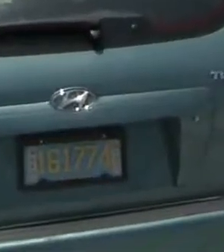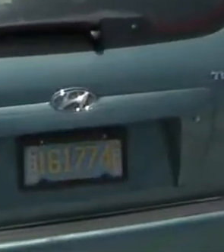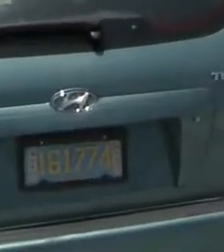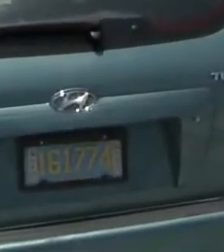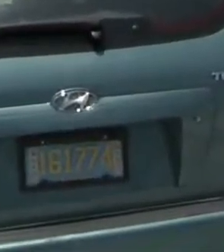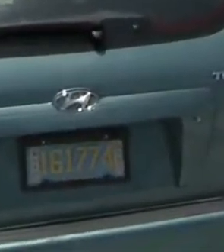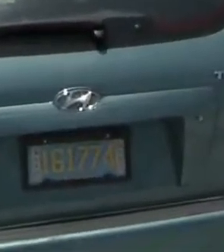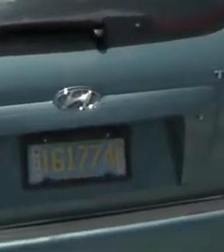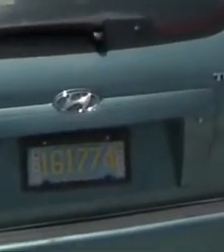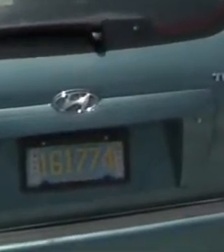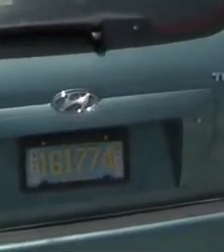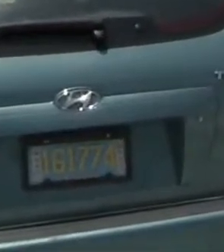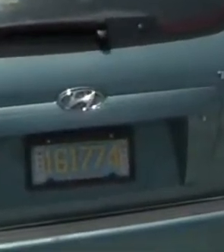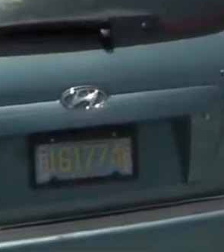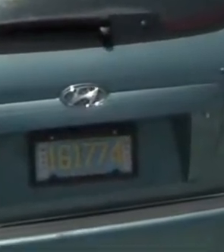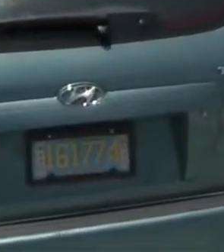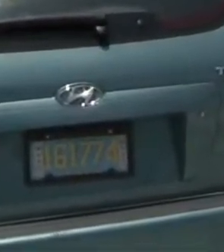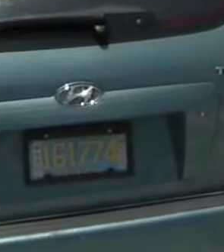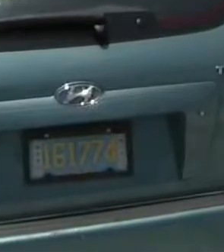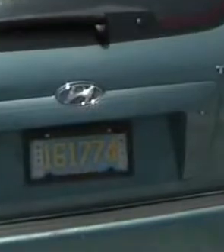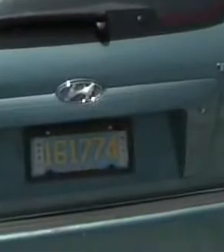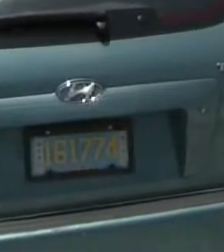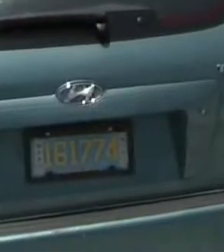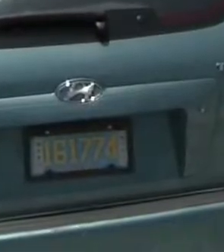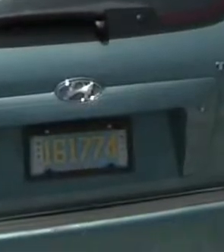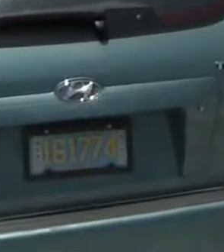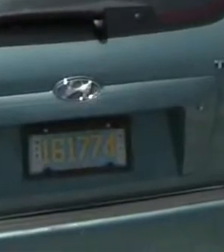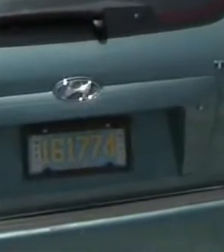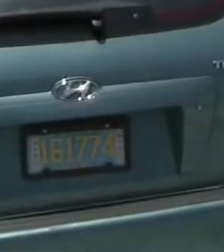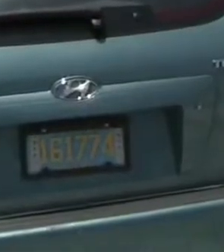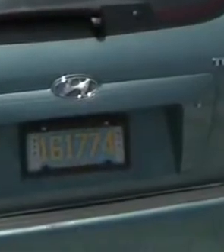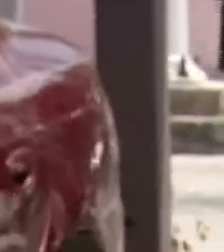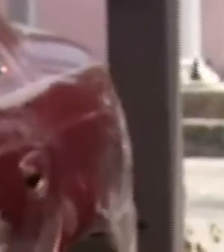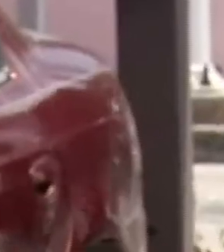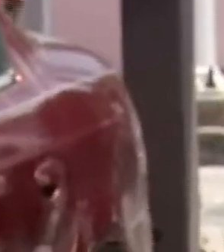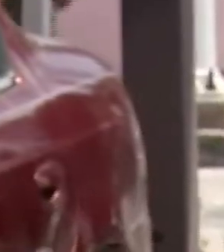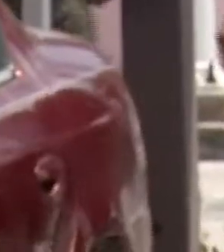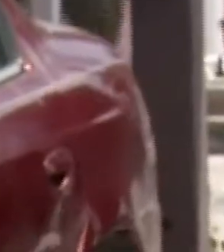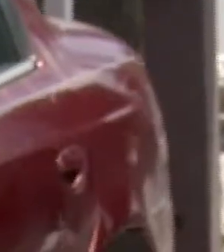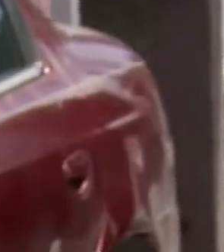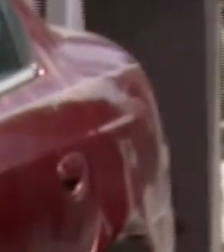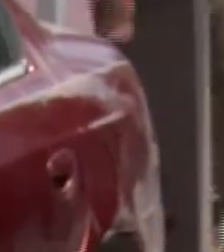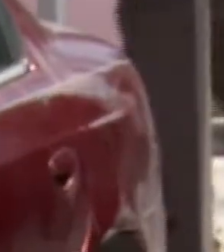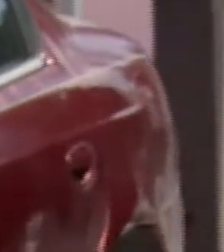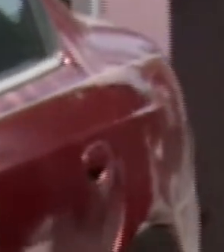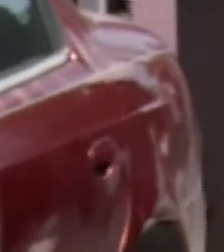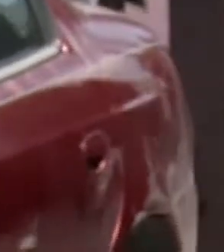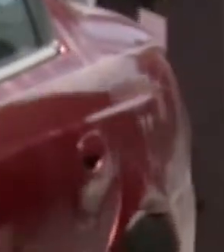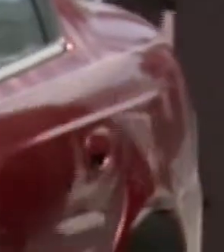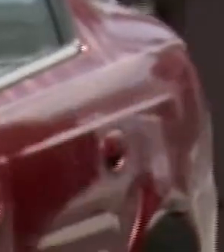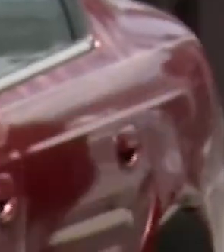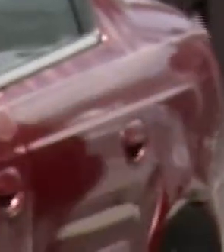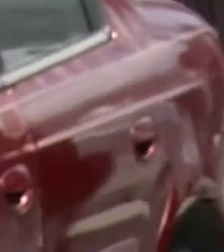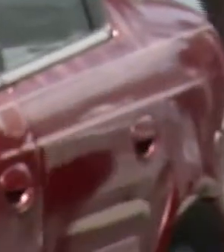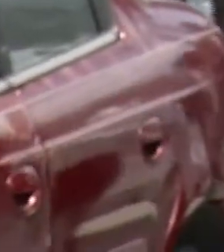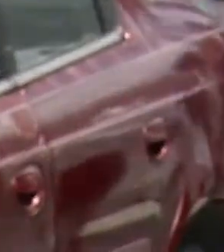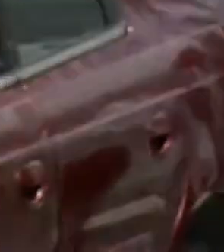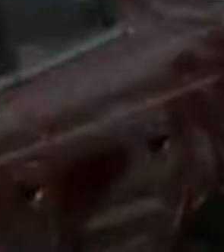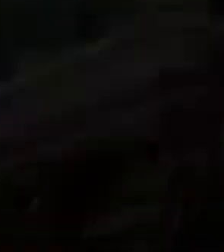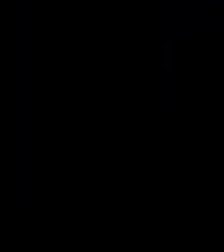Also, hear what an officer had to say about the role he played in subduing a suspect. The National Report starts now.